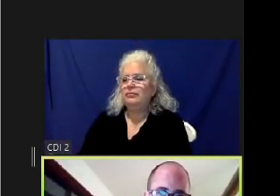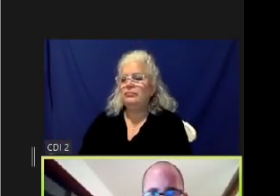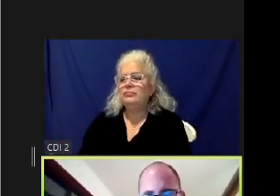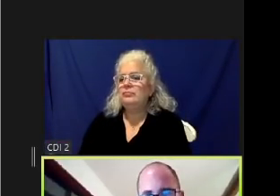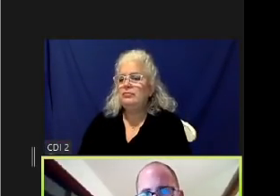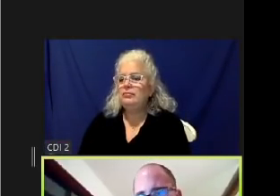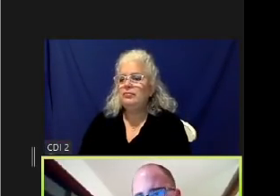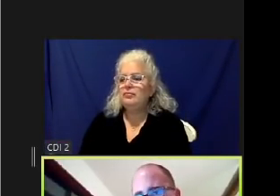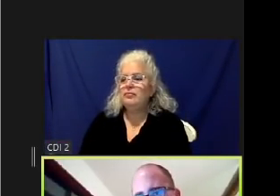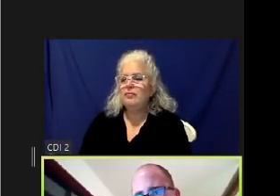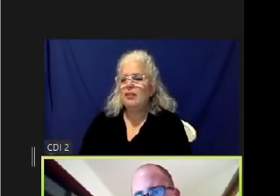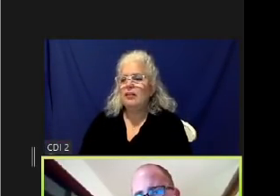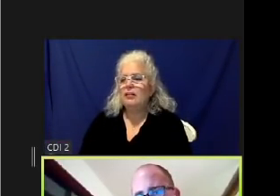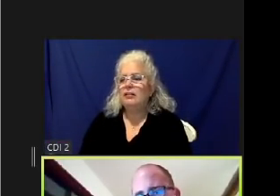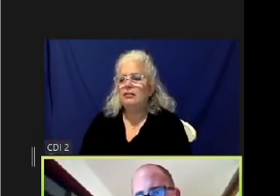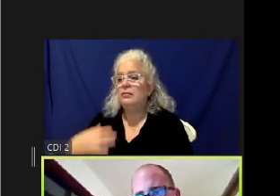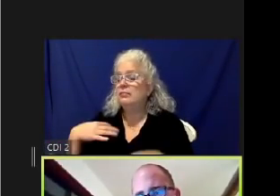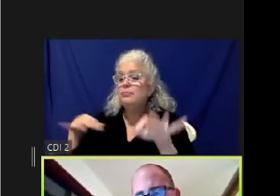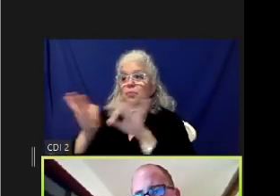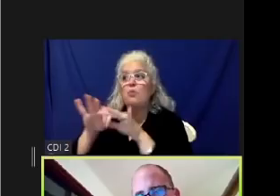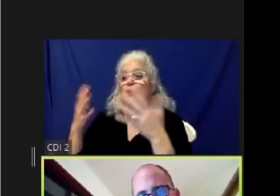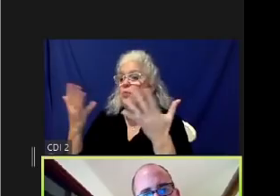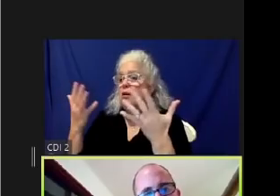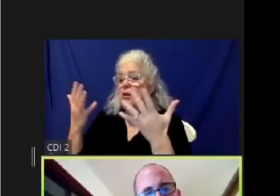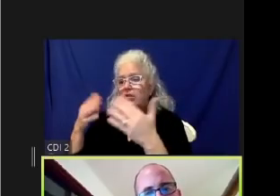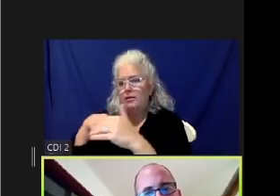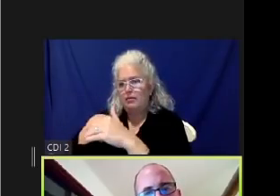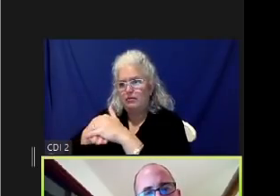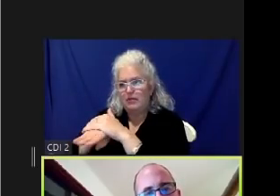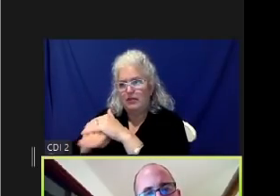get vaccines out to people that have a higher risk.